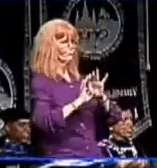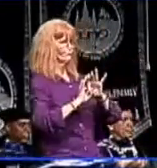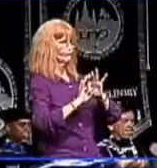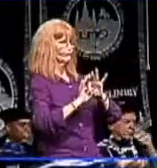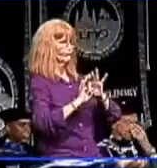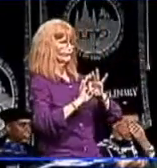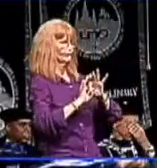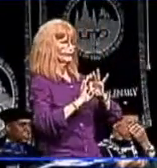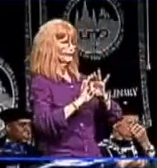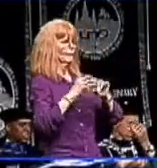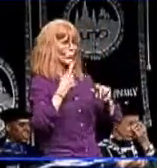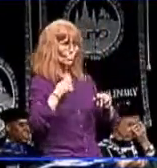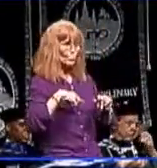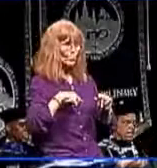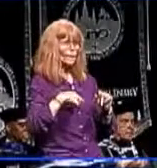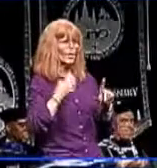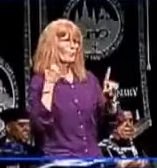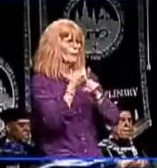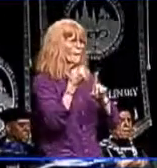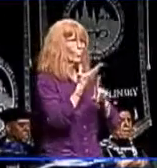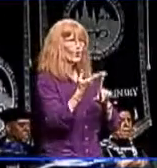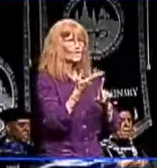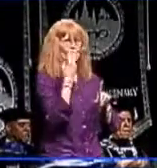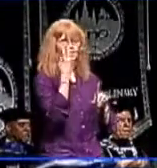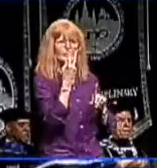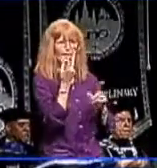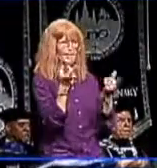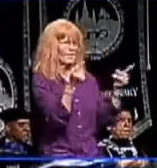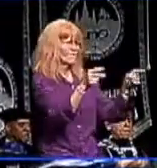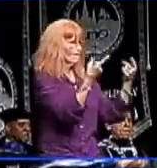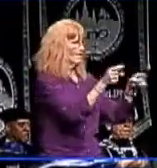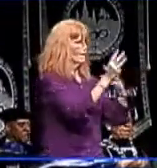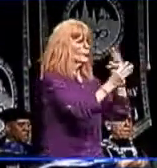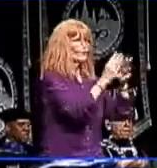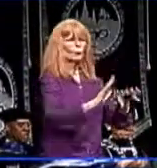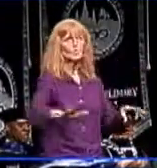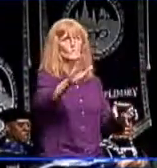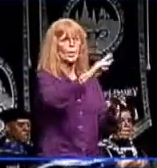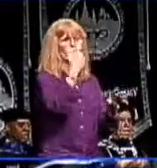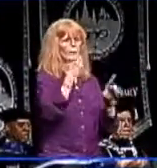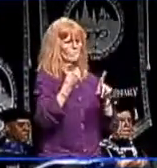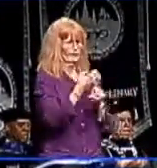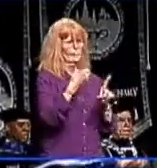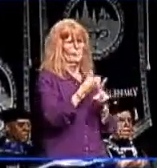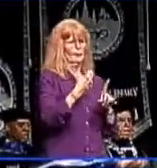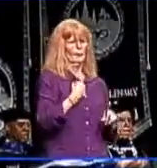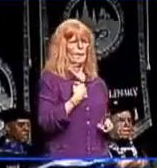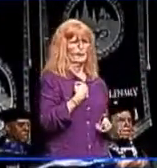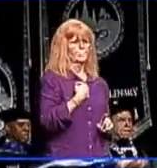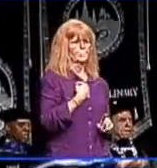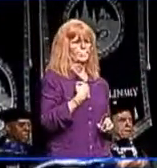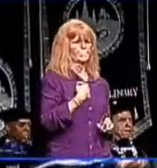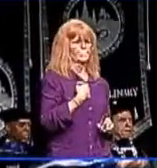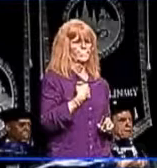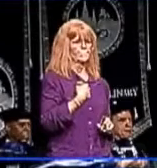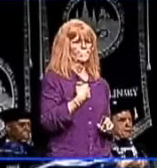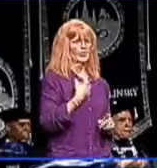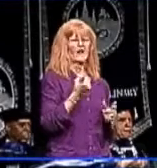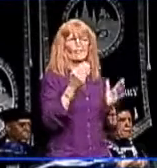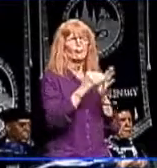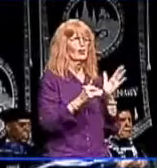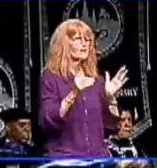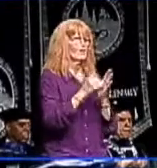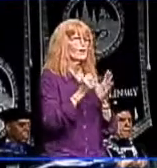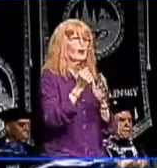are impacted by events around the world, directly and indirectly. Thousands of